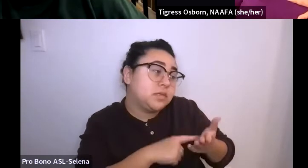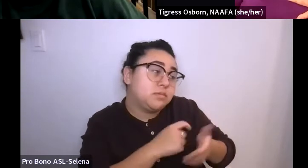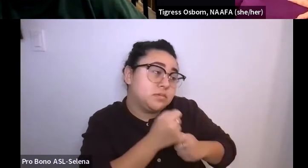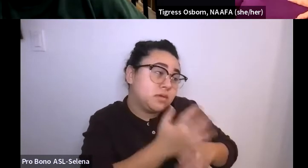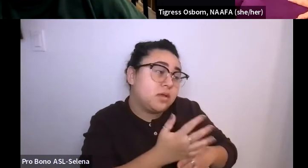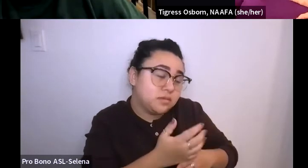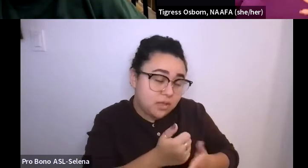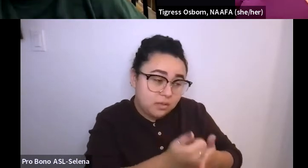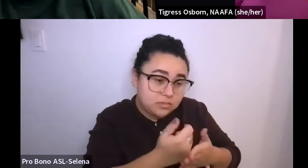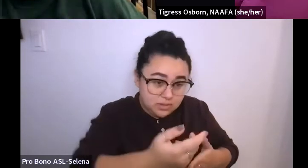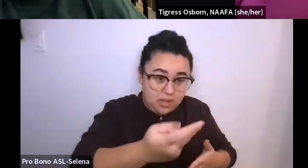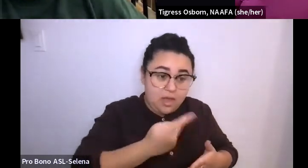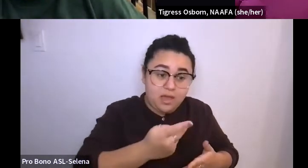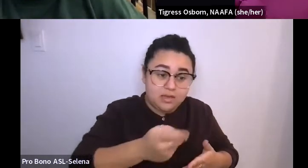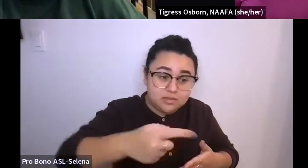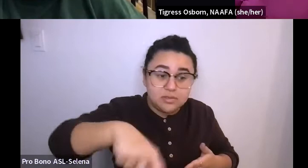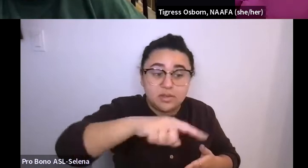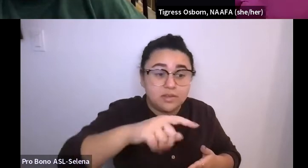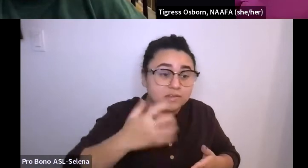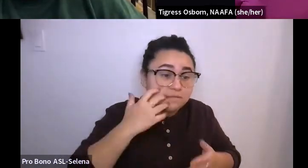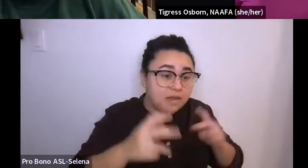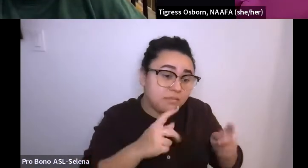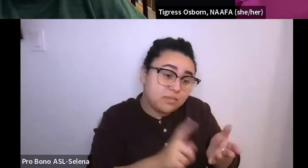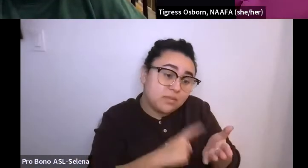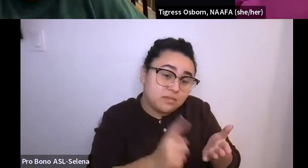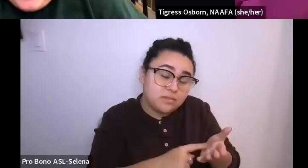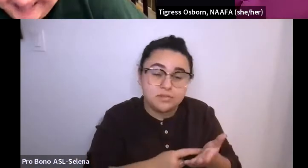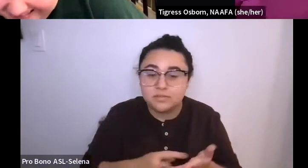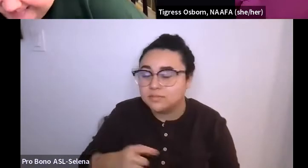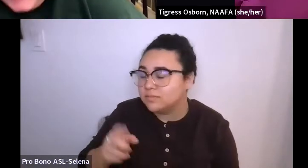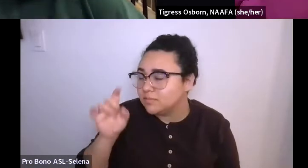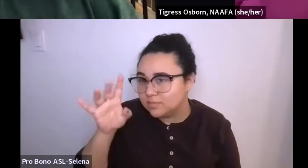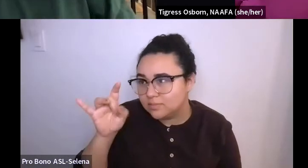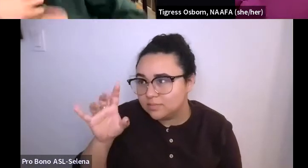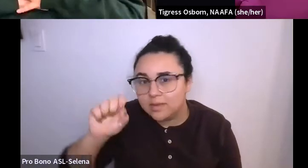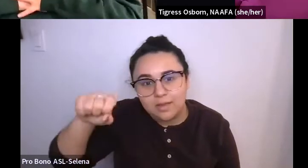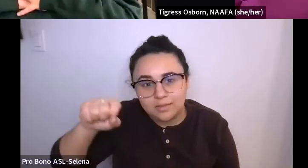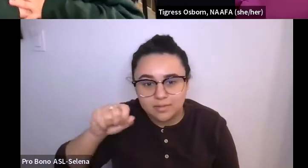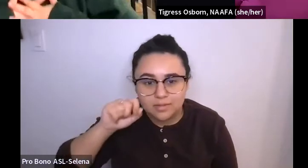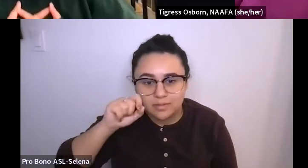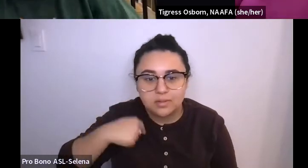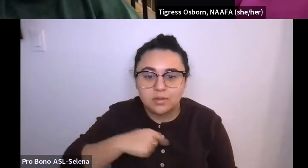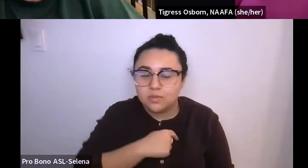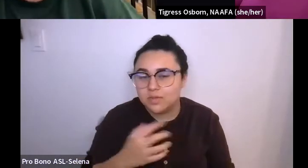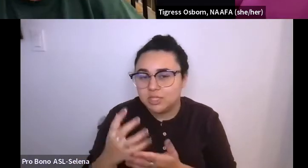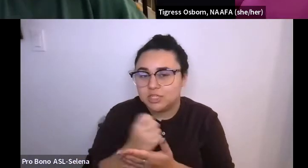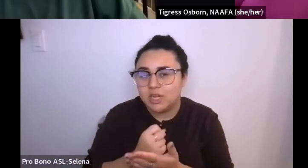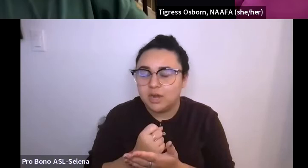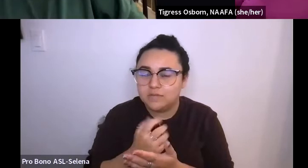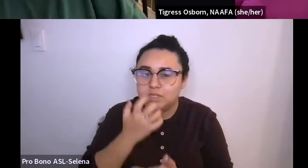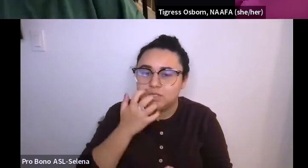us sometimes. Oh, I mean, my God. Like, we deserve to scream and